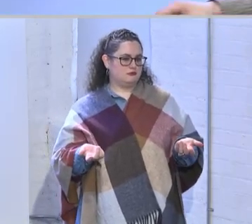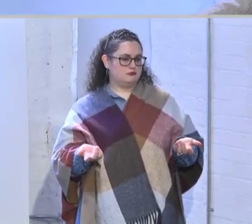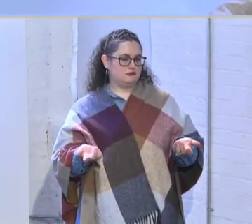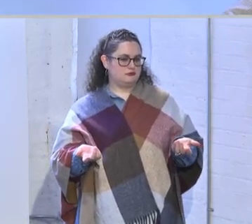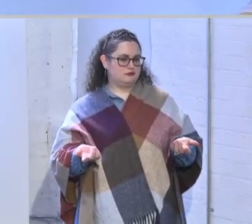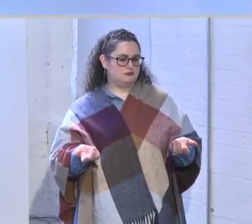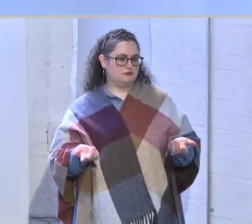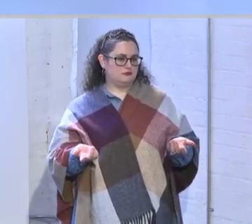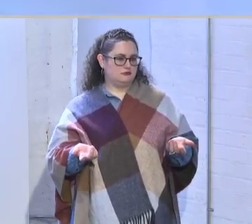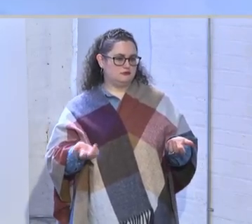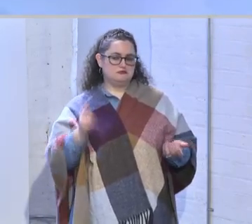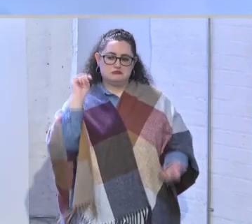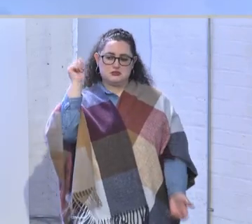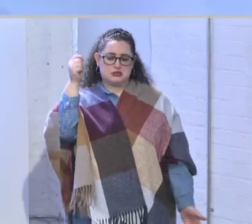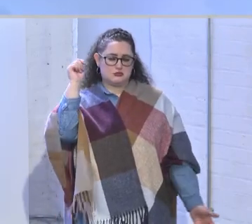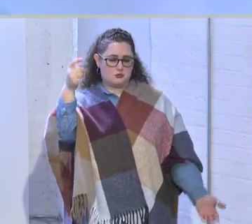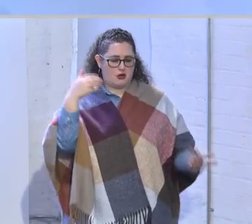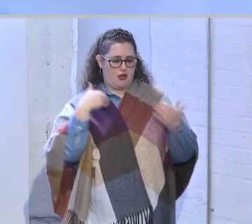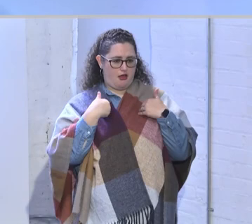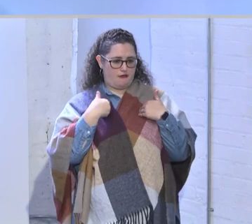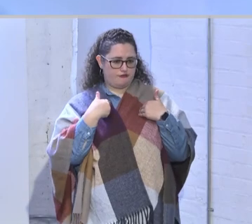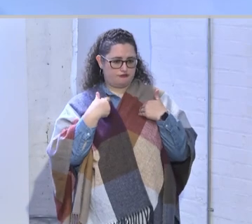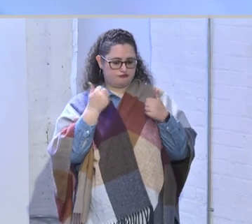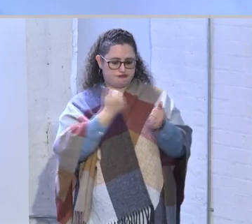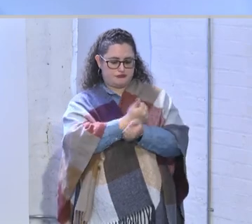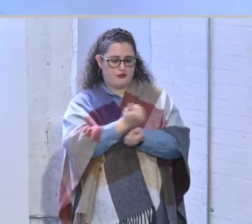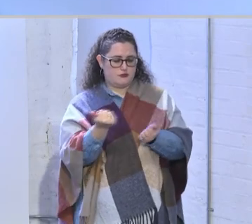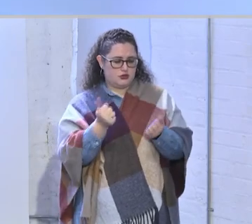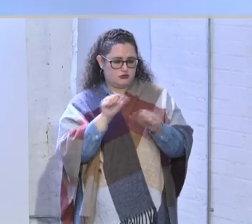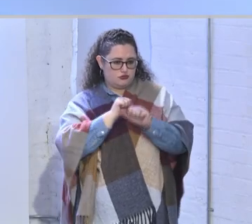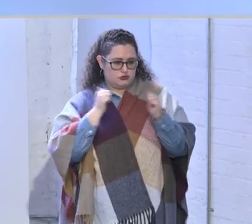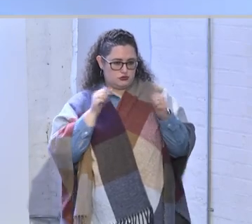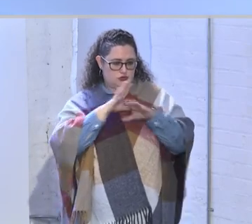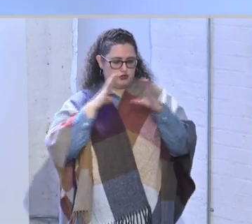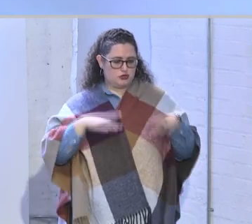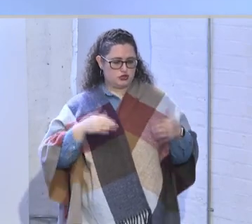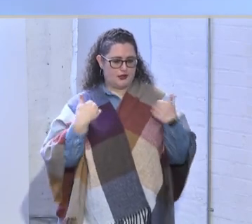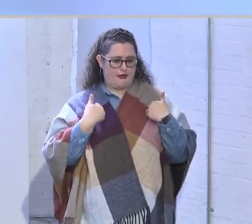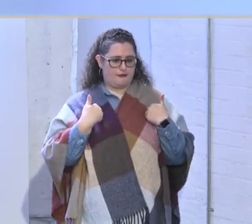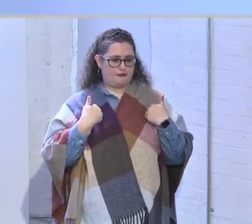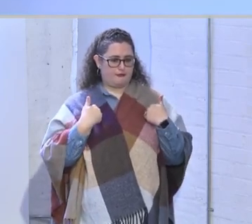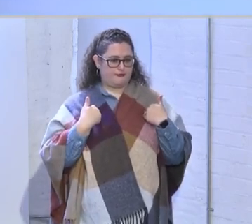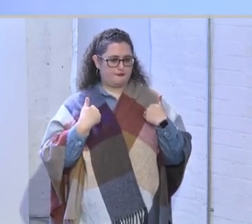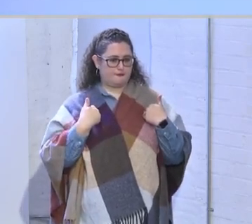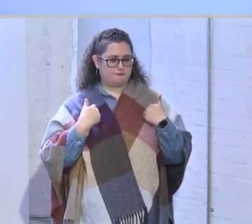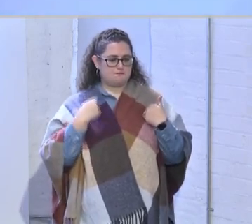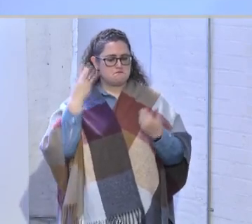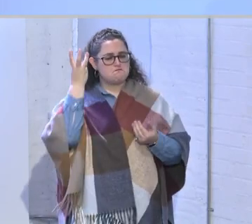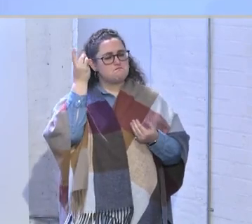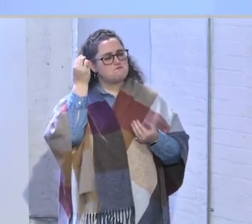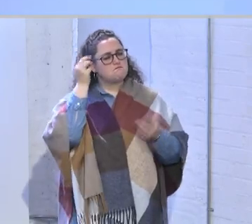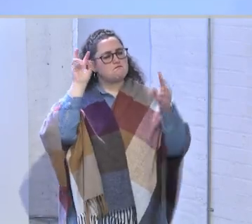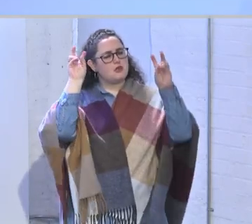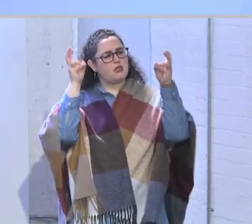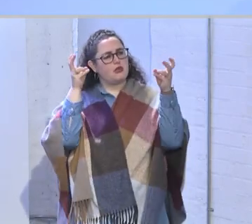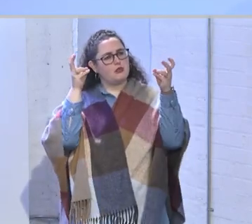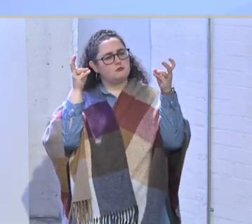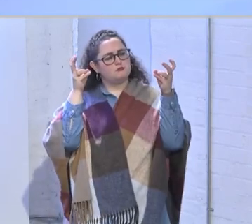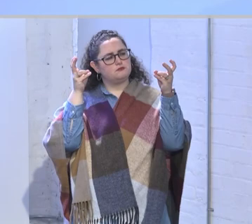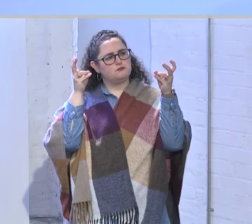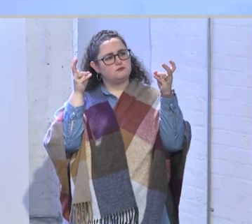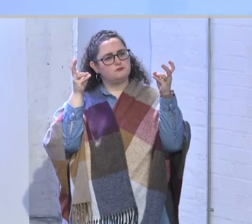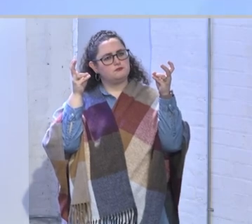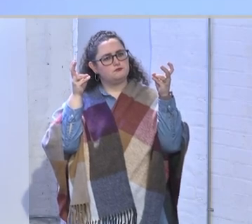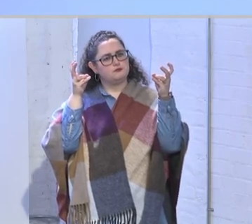And that's the testimony of every Christian, certainly. And so as we think about that theme, God wants